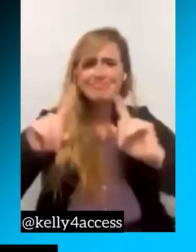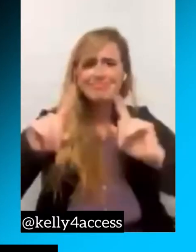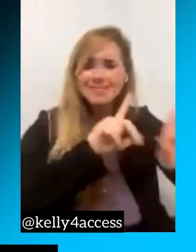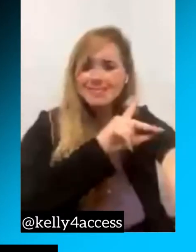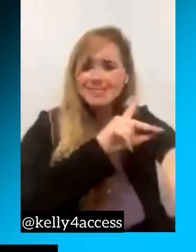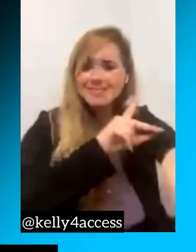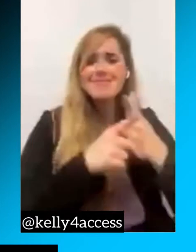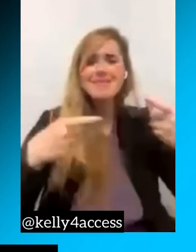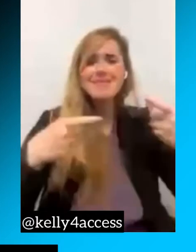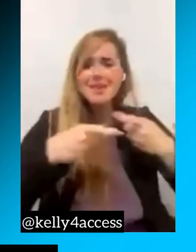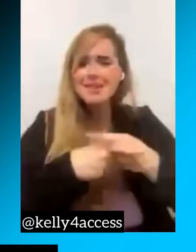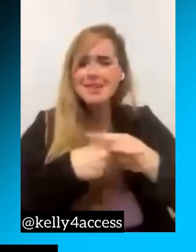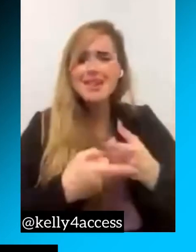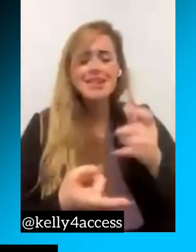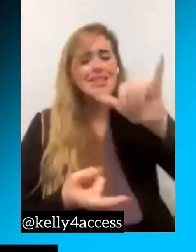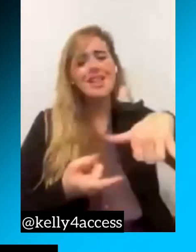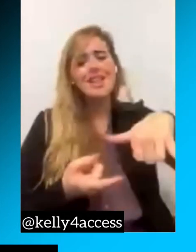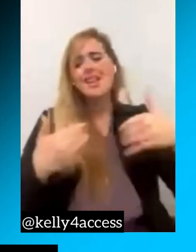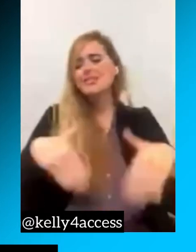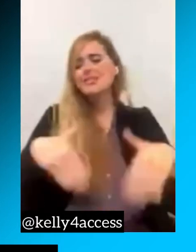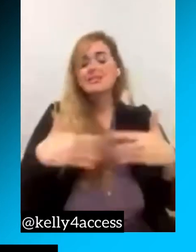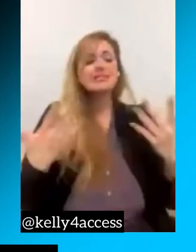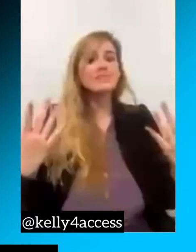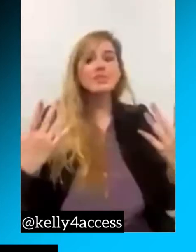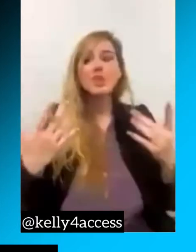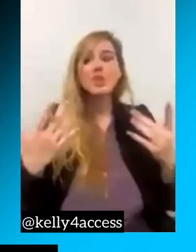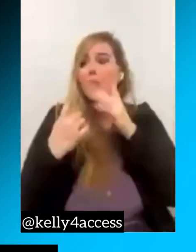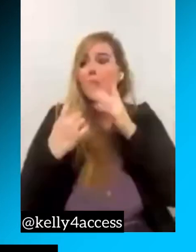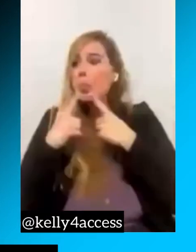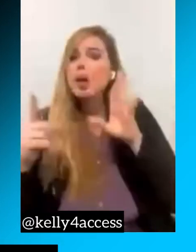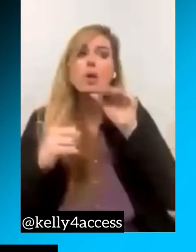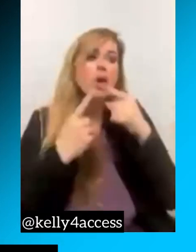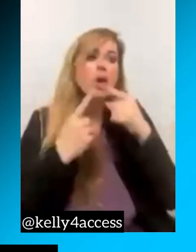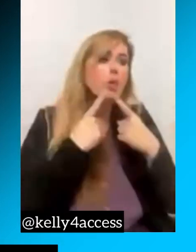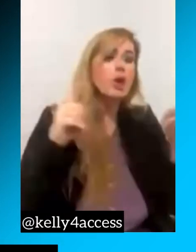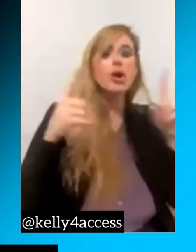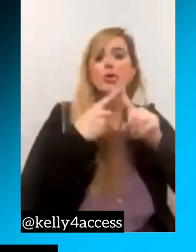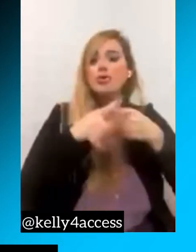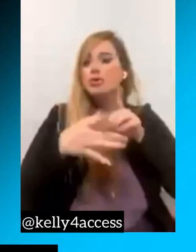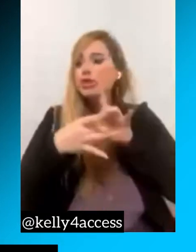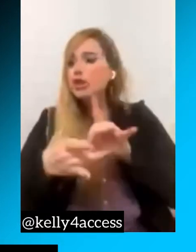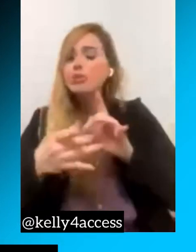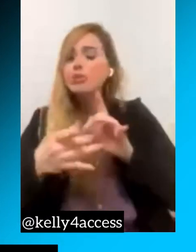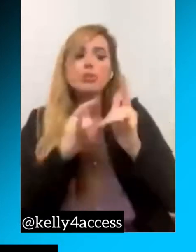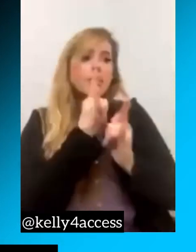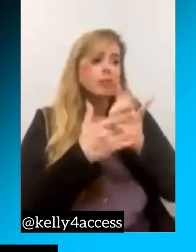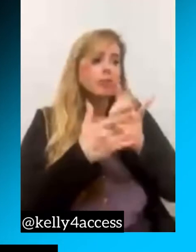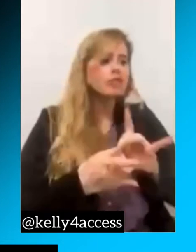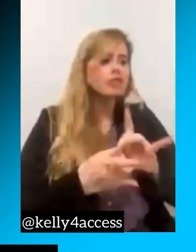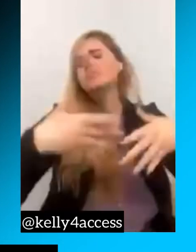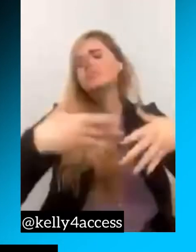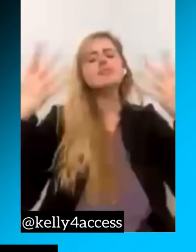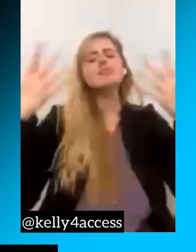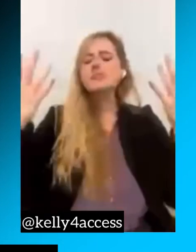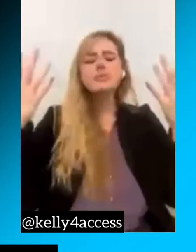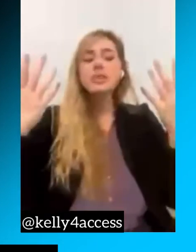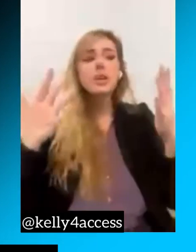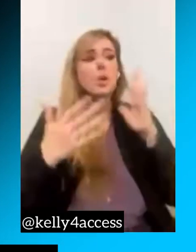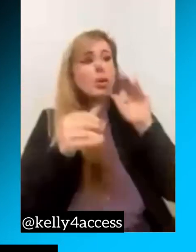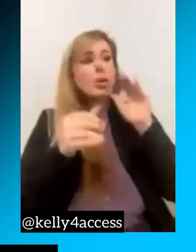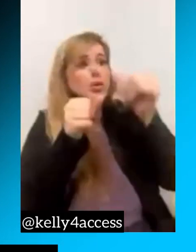not going to work, regardless of whether it's a friendship or a romantic relationship, whether it's monogamous,